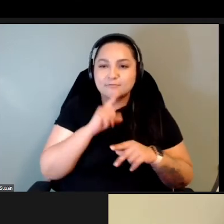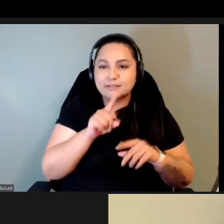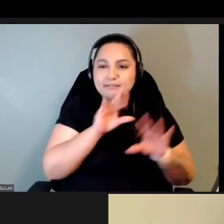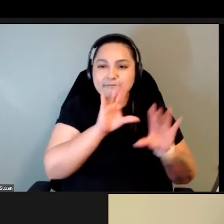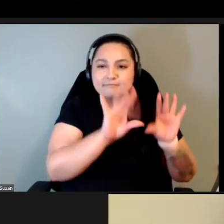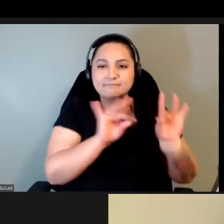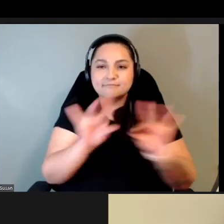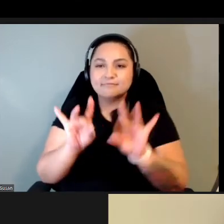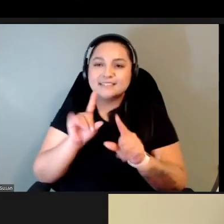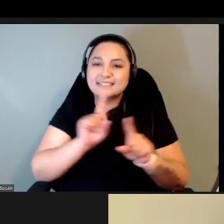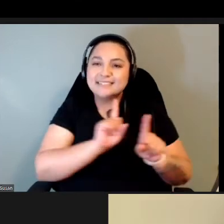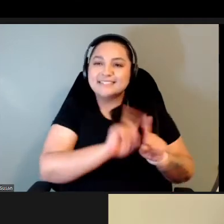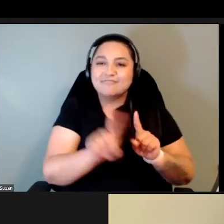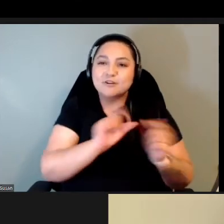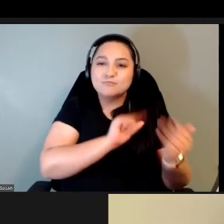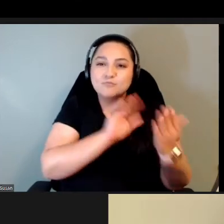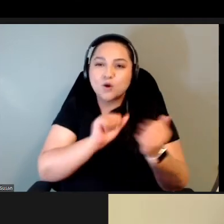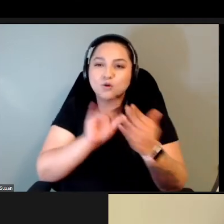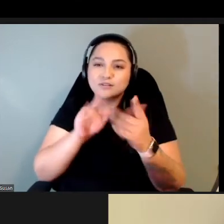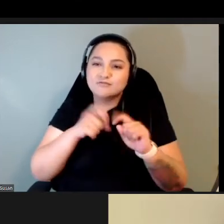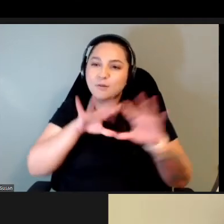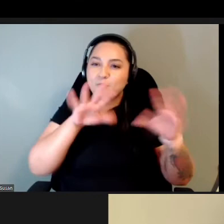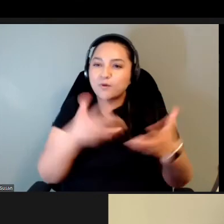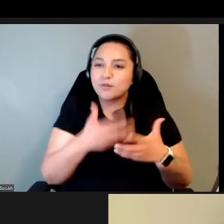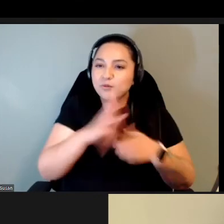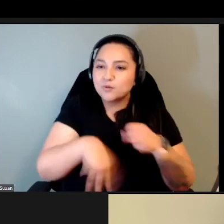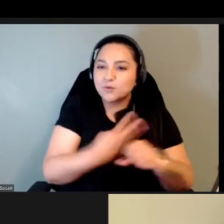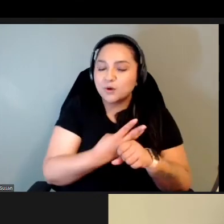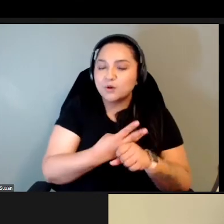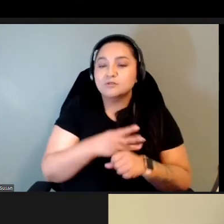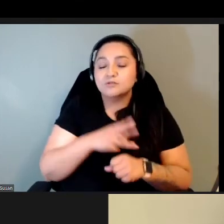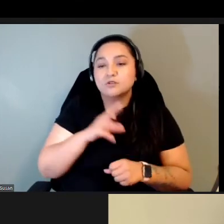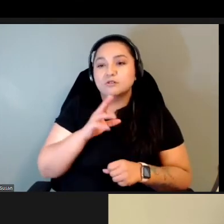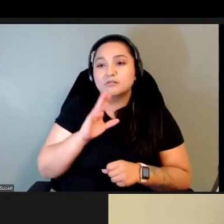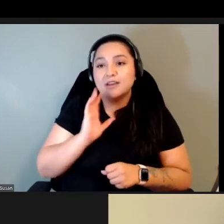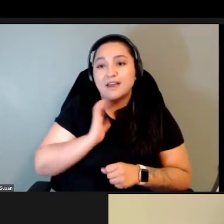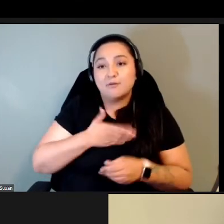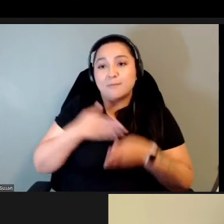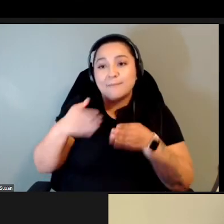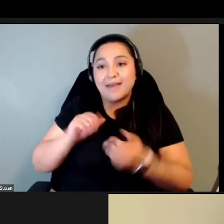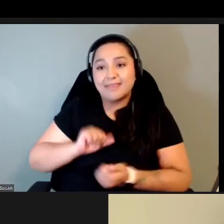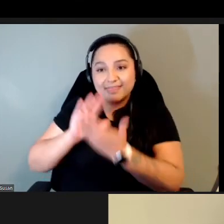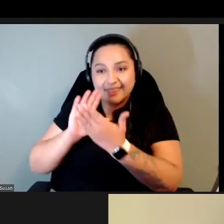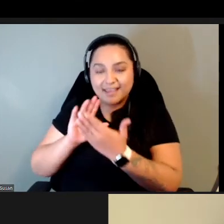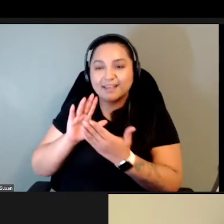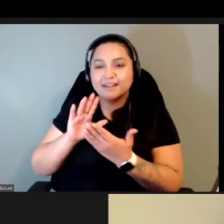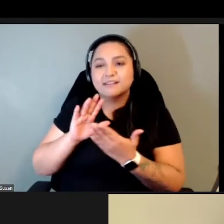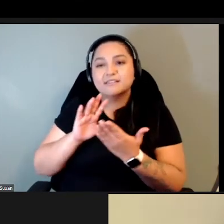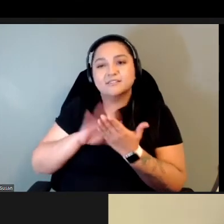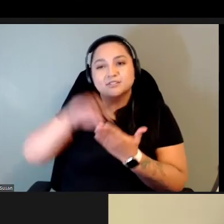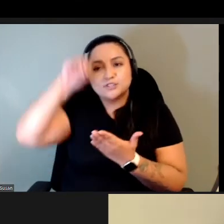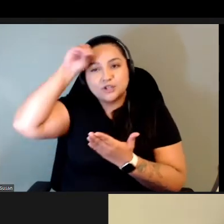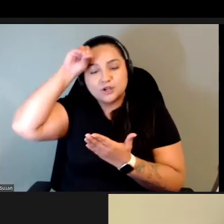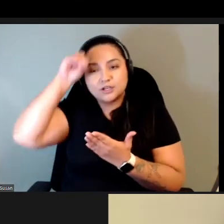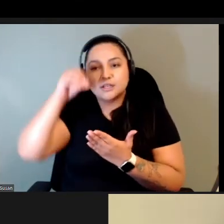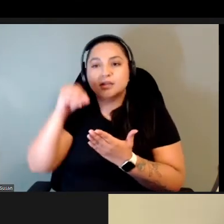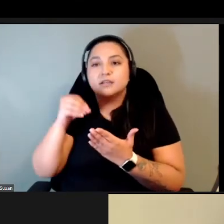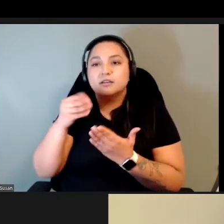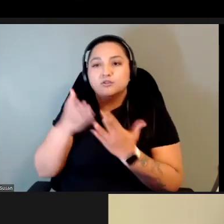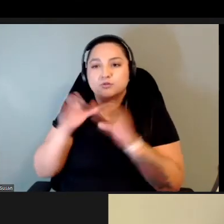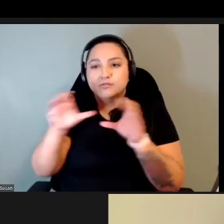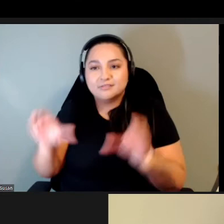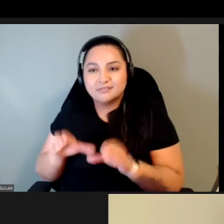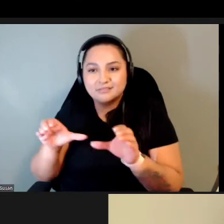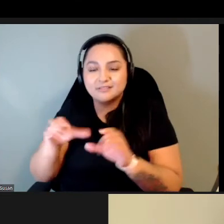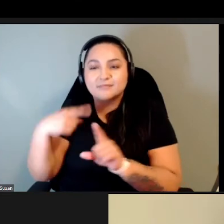So the method is based on a learning by doing methodology and on a teamwork methodology